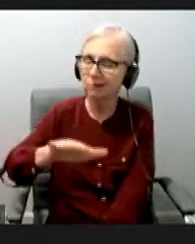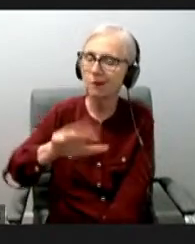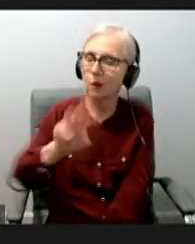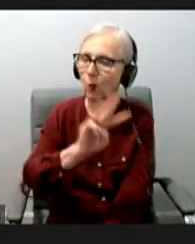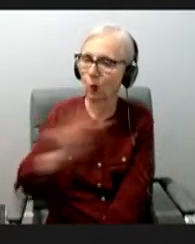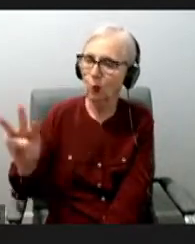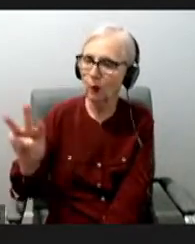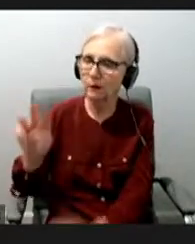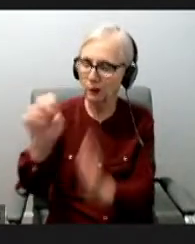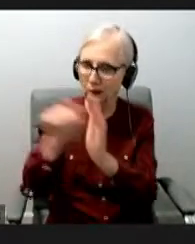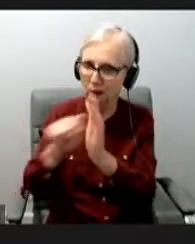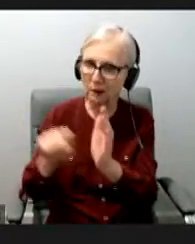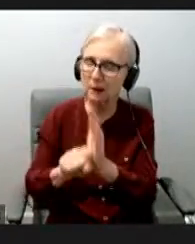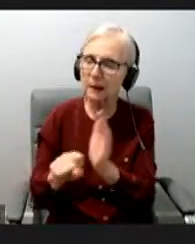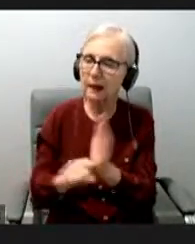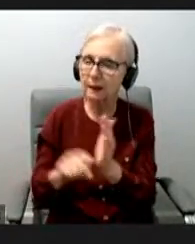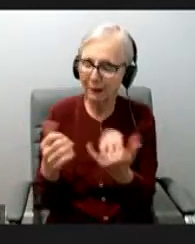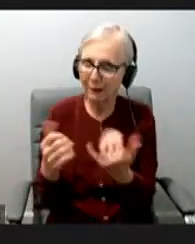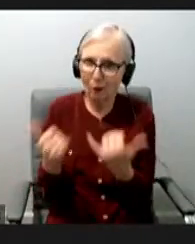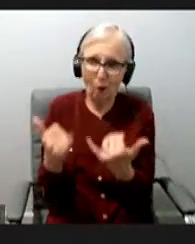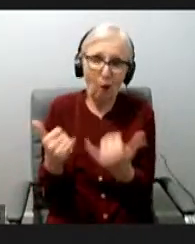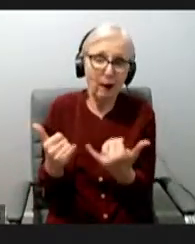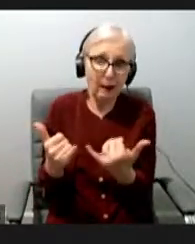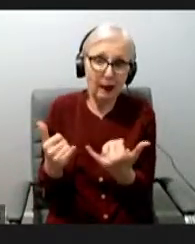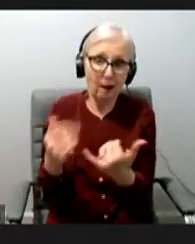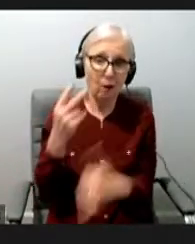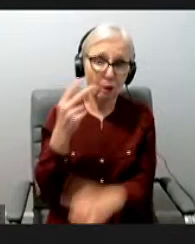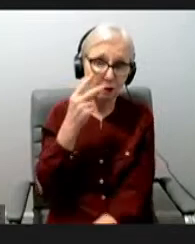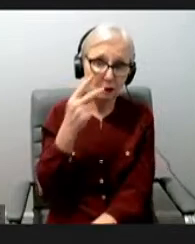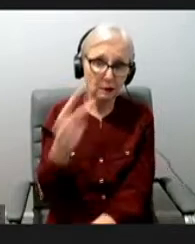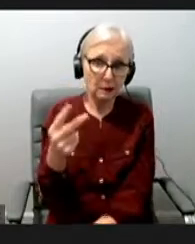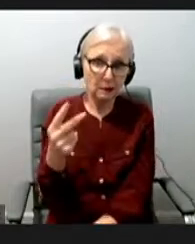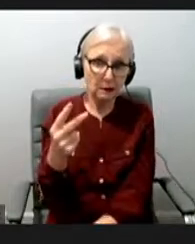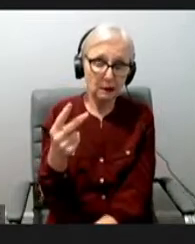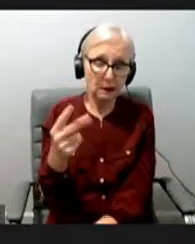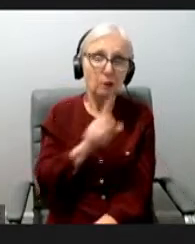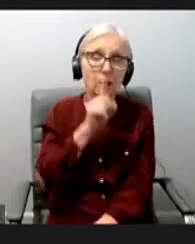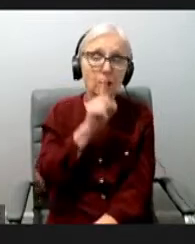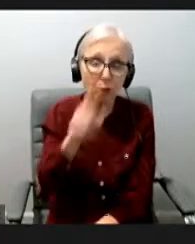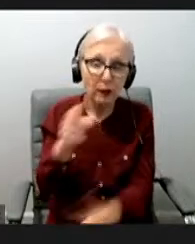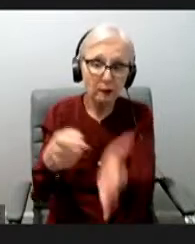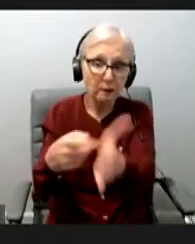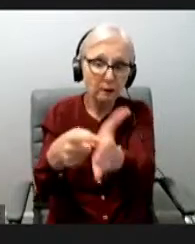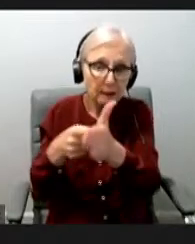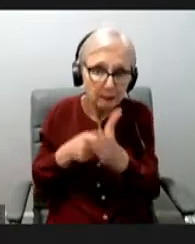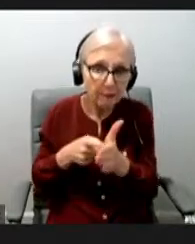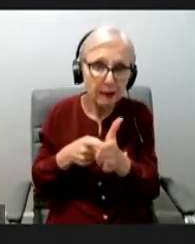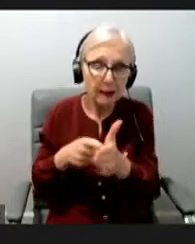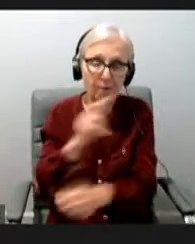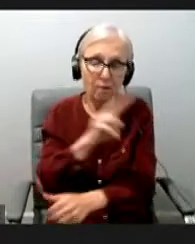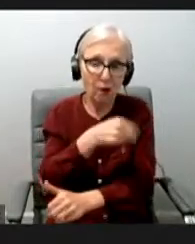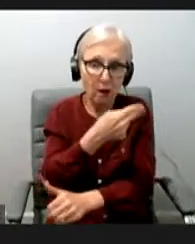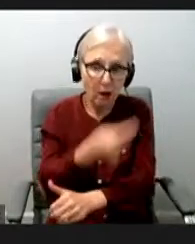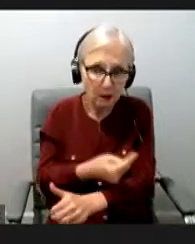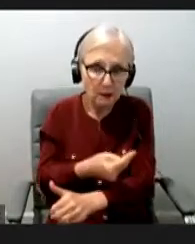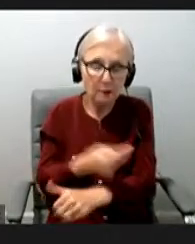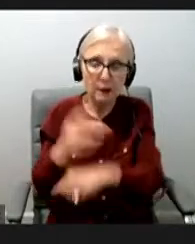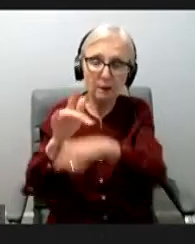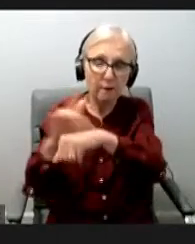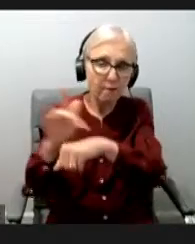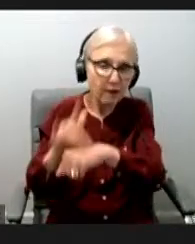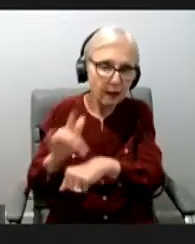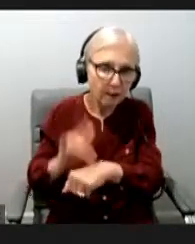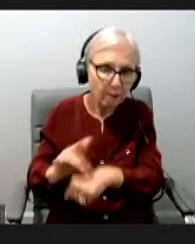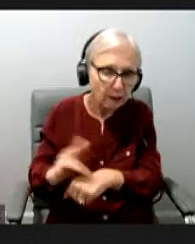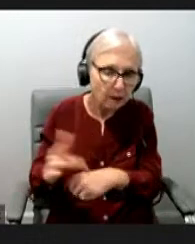wondering, at a time like right now where we're seeing a real demand for hospital capacity in the state, how does that